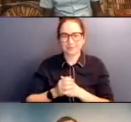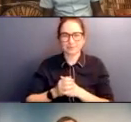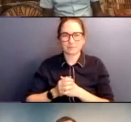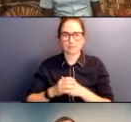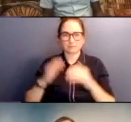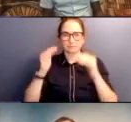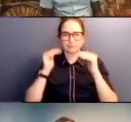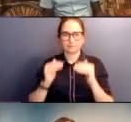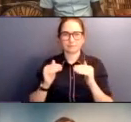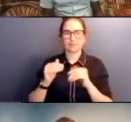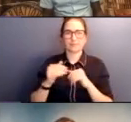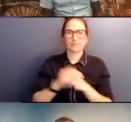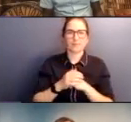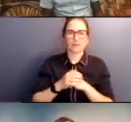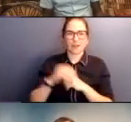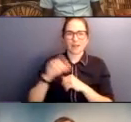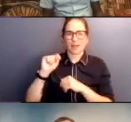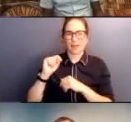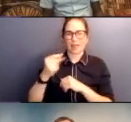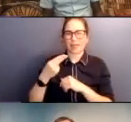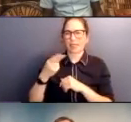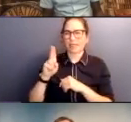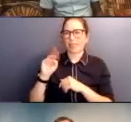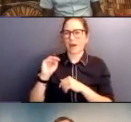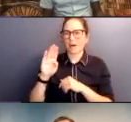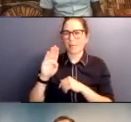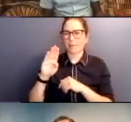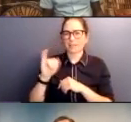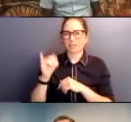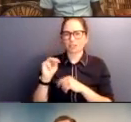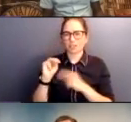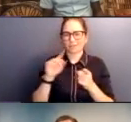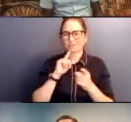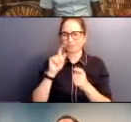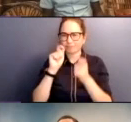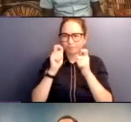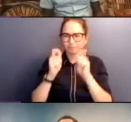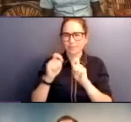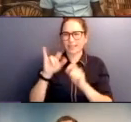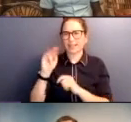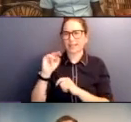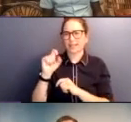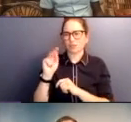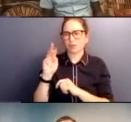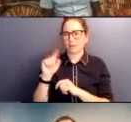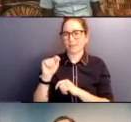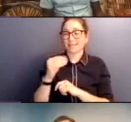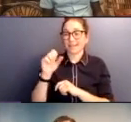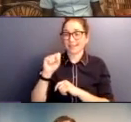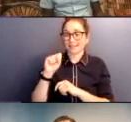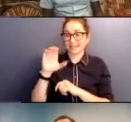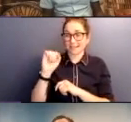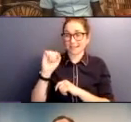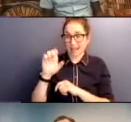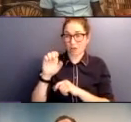Thumb Jam is another app you see at the bottom here that consists of customizable instruments and scales so that a student